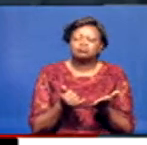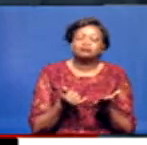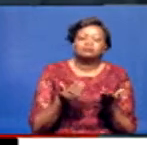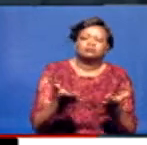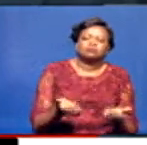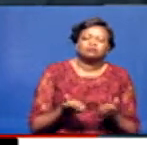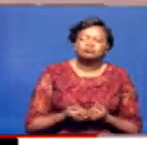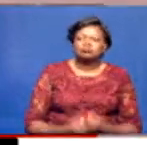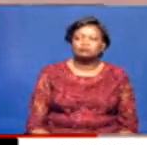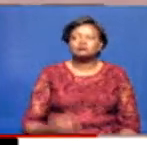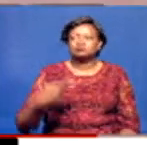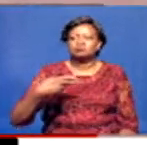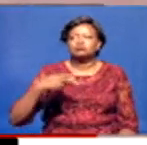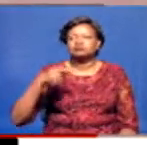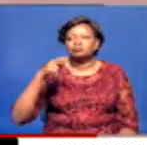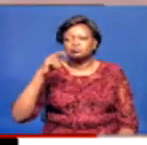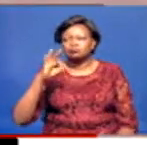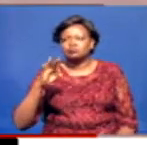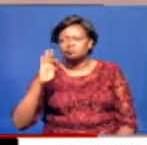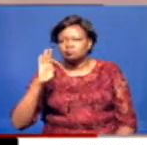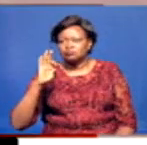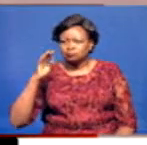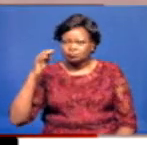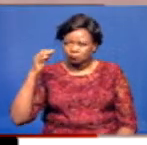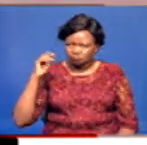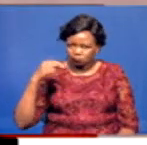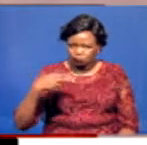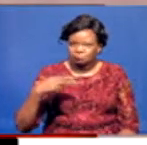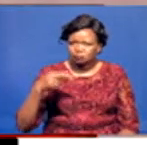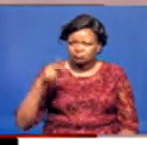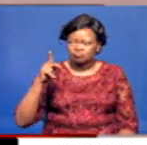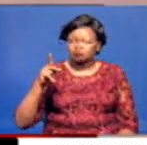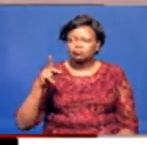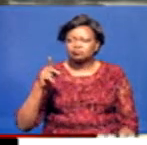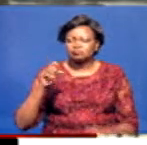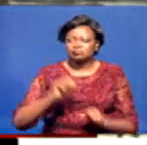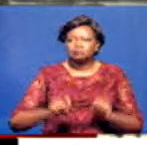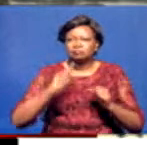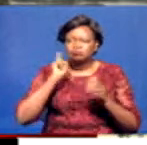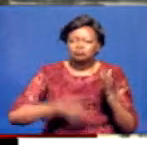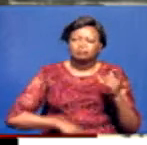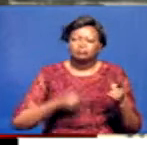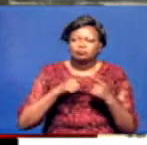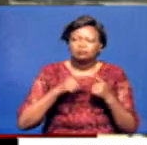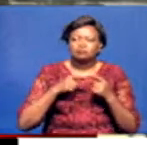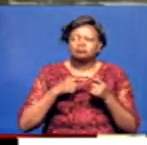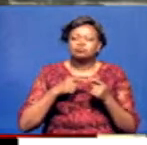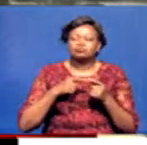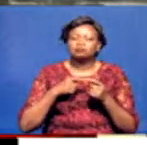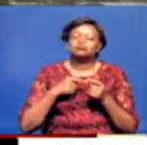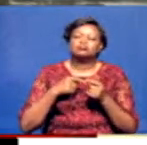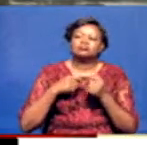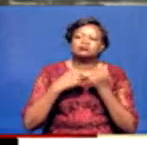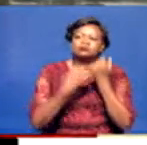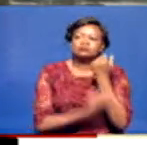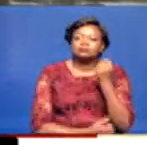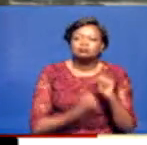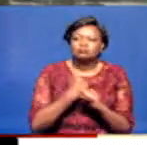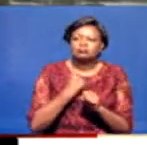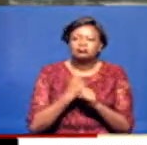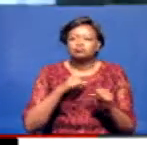Chair Frankie Reri has said the construction of 100 houses targeting the vulnerable will be executed in a period